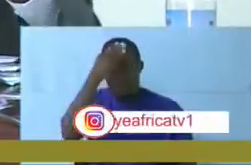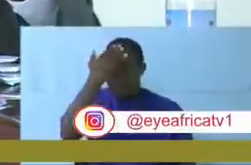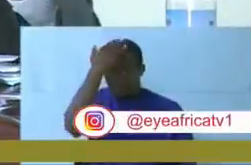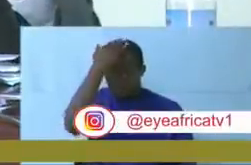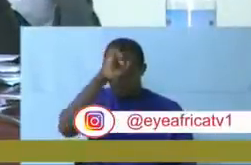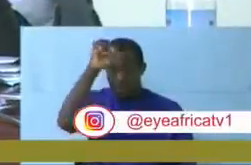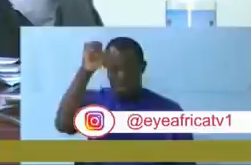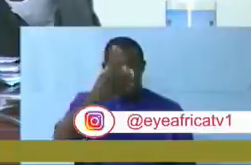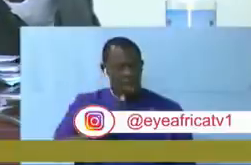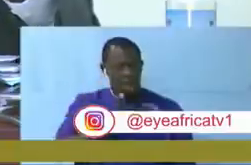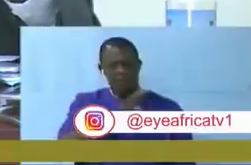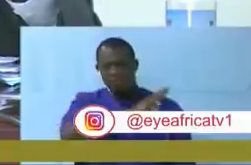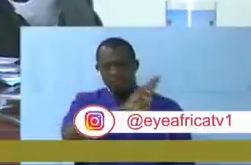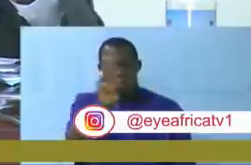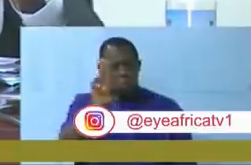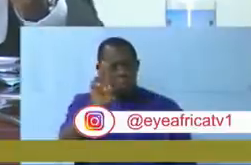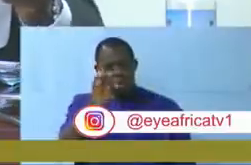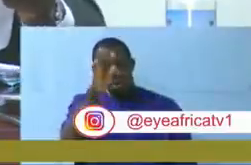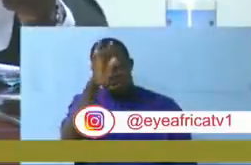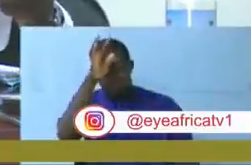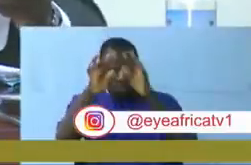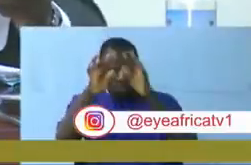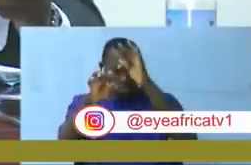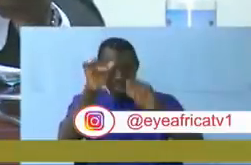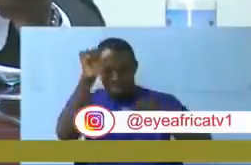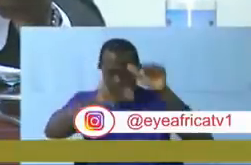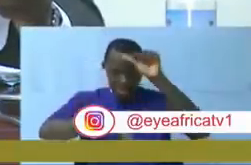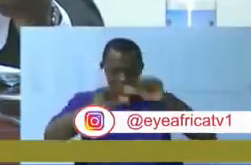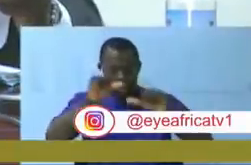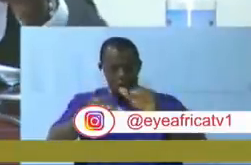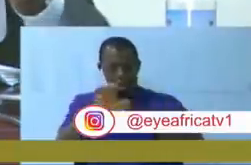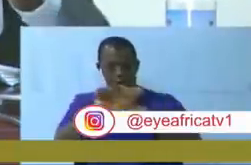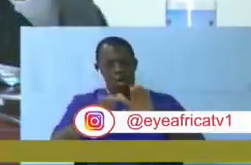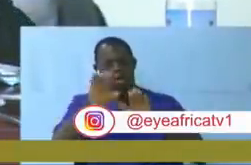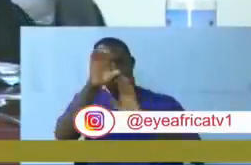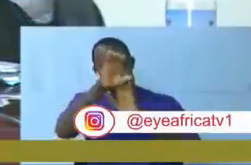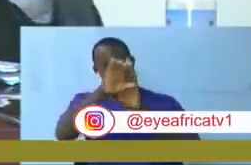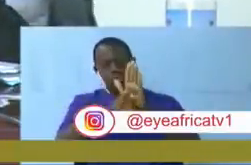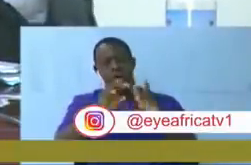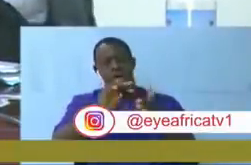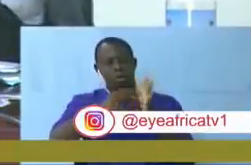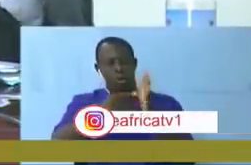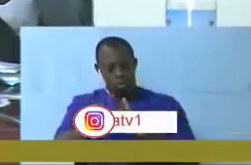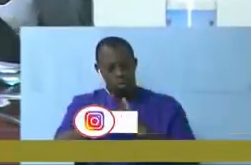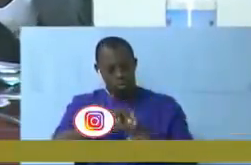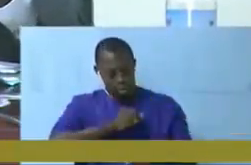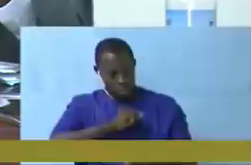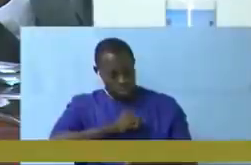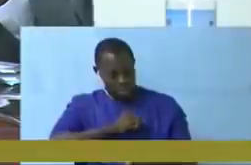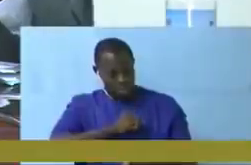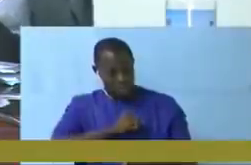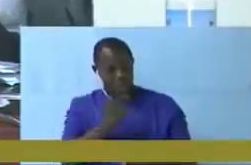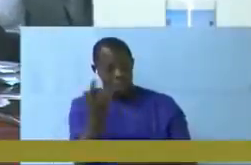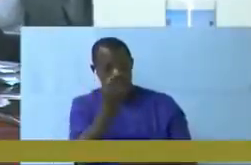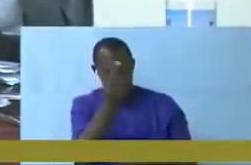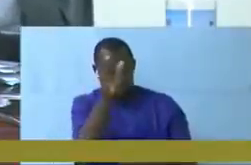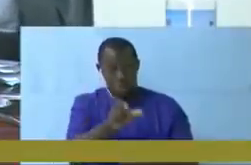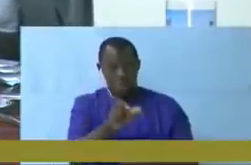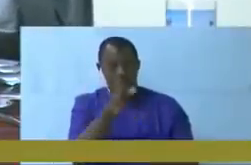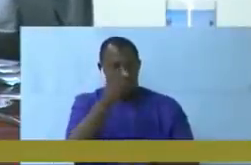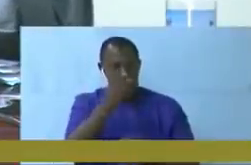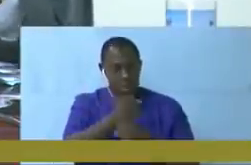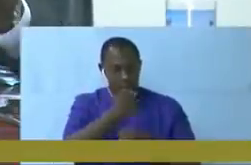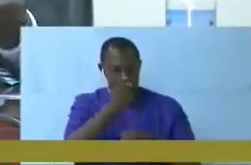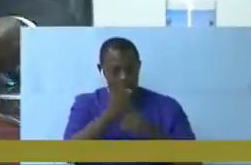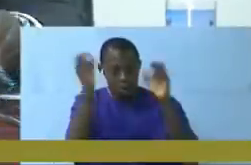constitution. He was in one breath the lawmaker and the other the executor